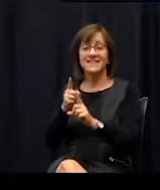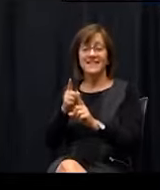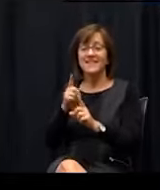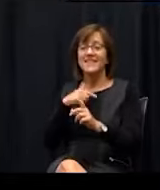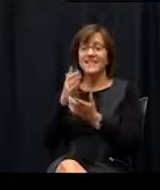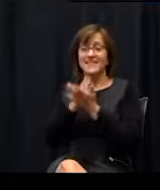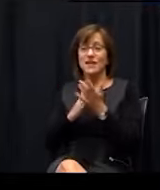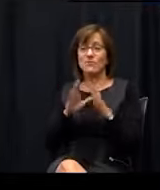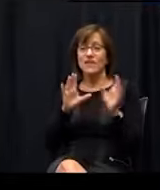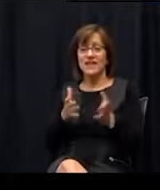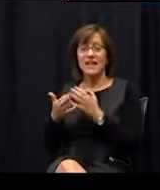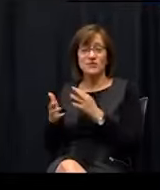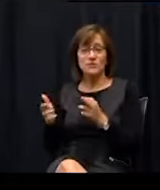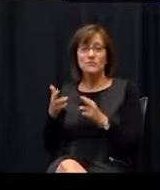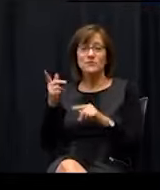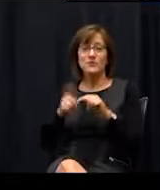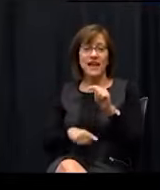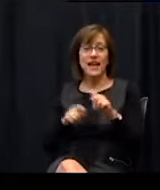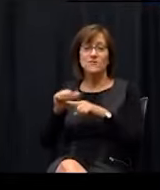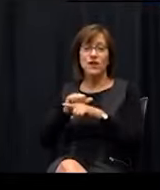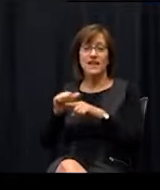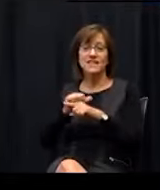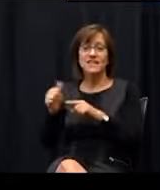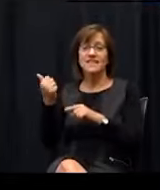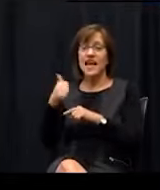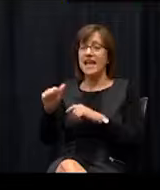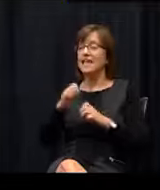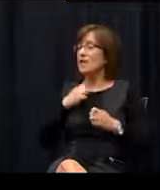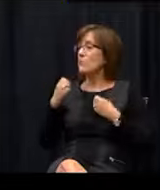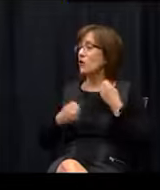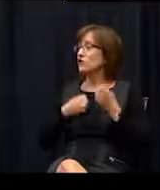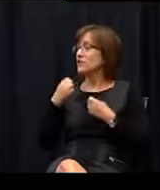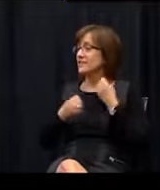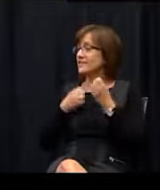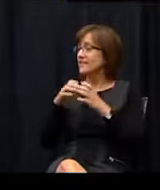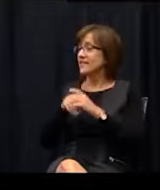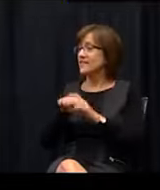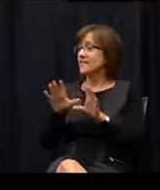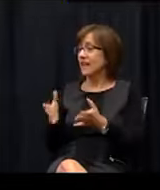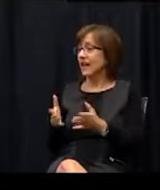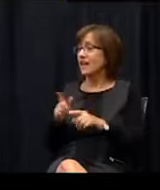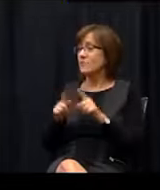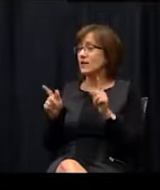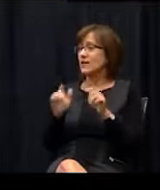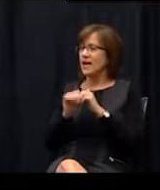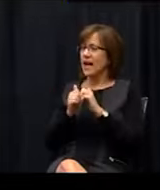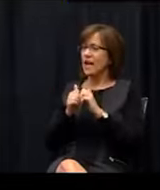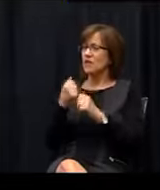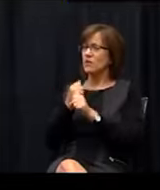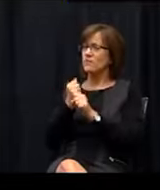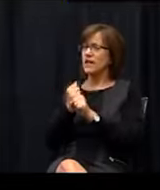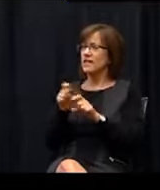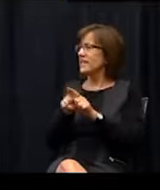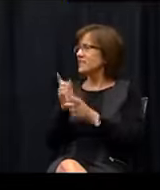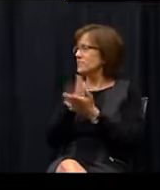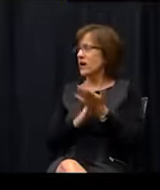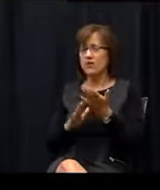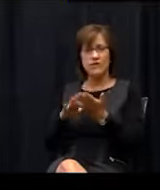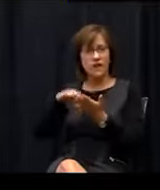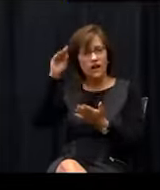classrooms, you're not able to practice any emotions in the class. But then how do we make this as part of learning